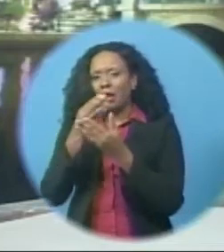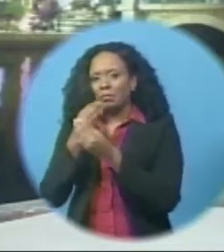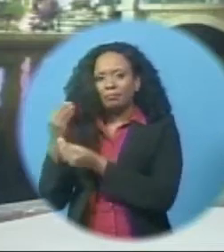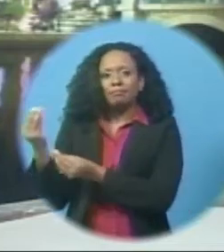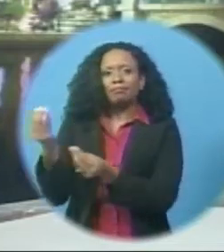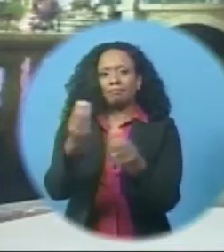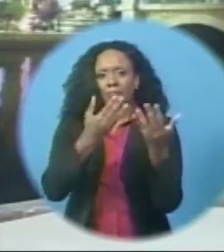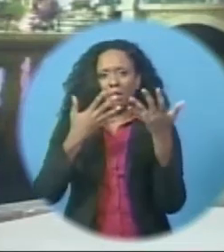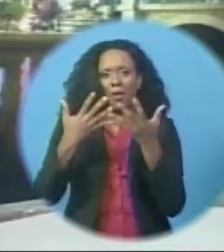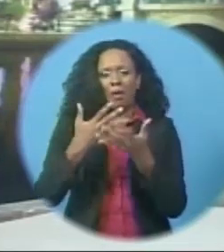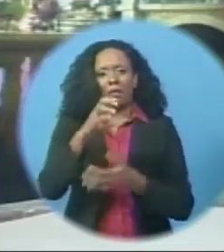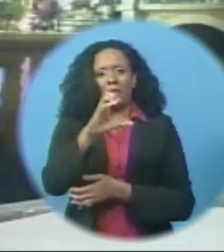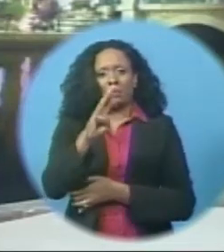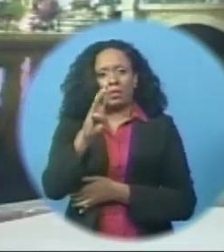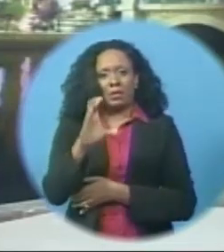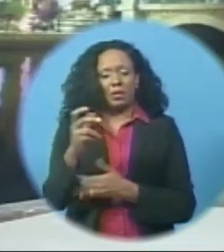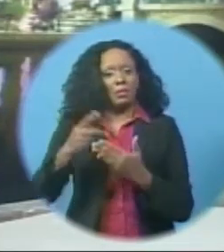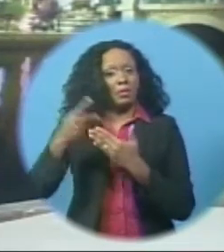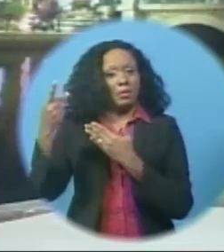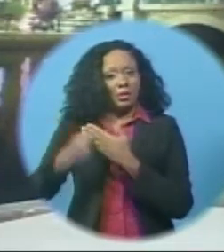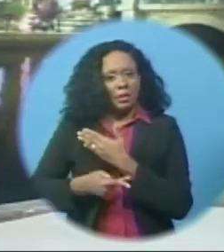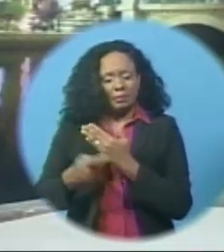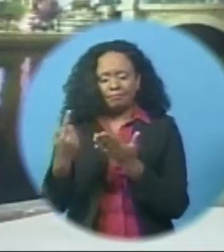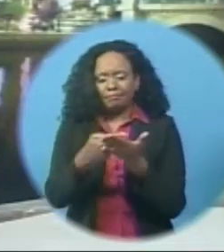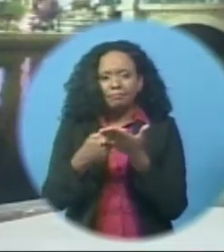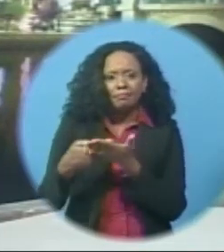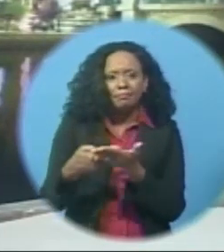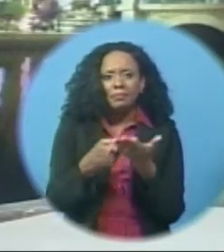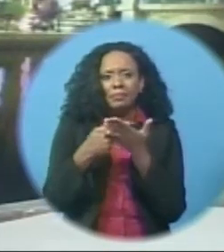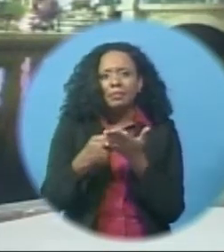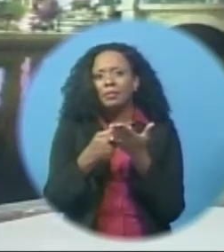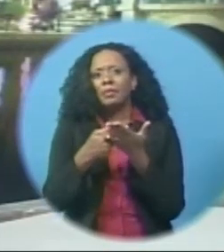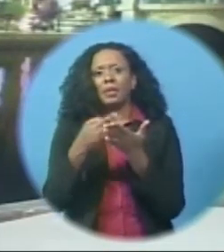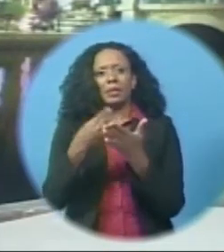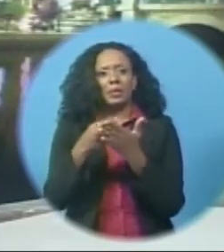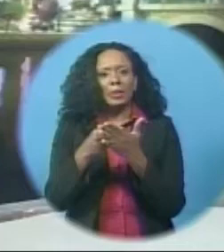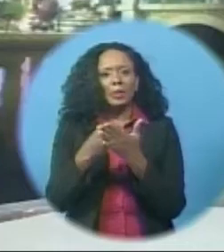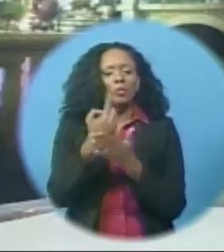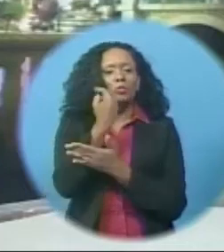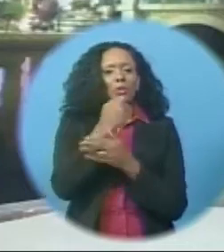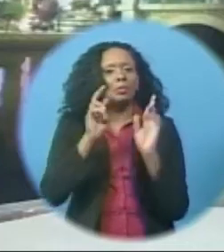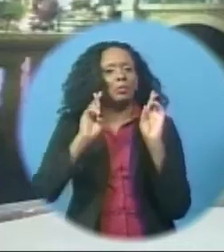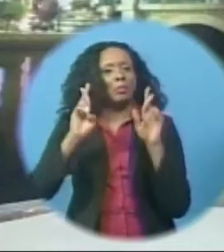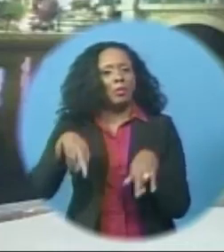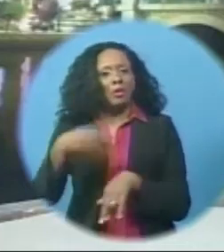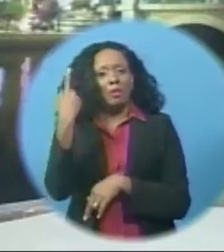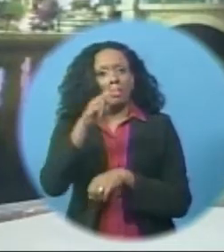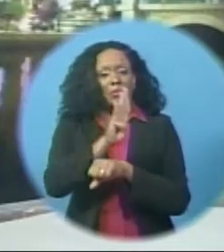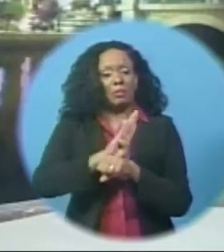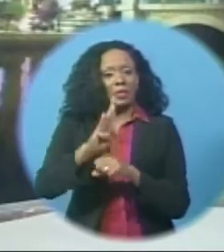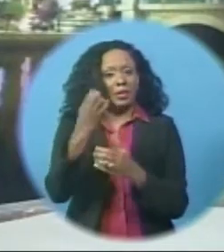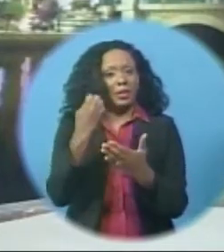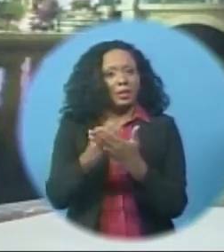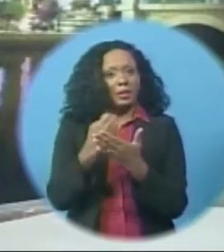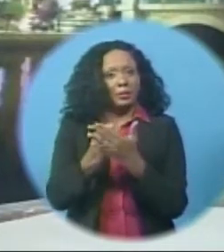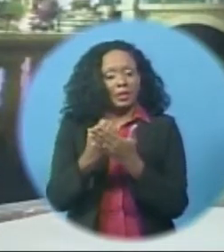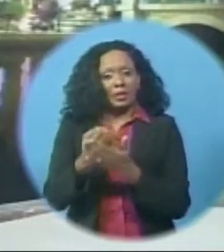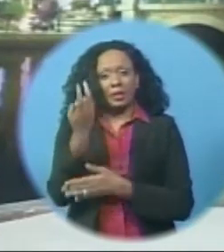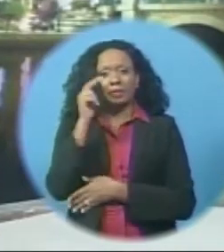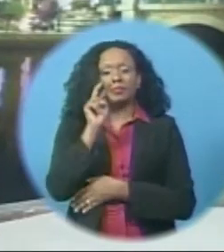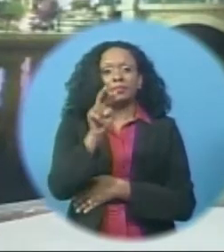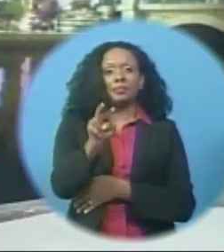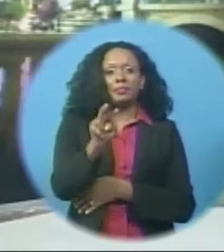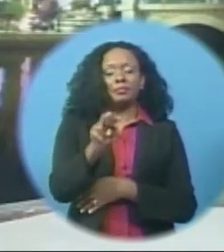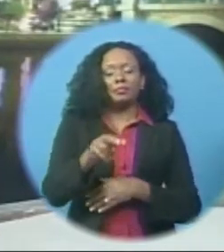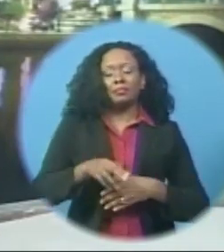on CBC's Walter 2.0 program while discussing the fund's most recent report on the Barbadian economy. Kareem Smith